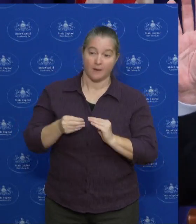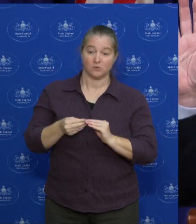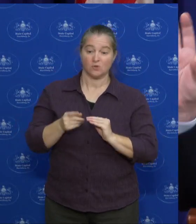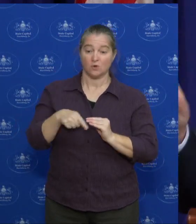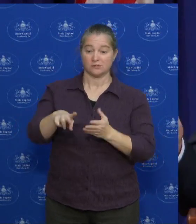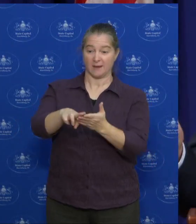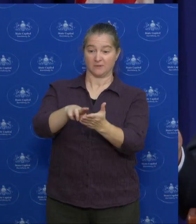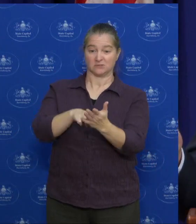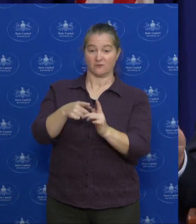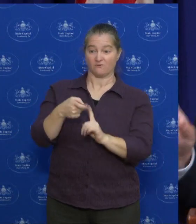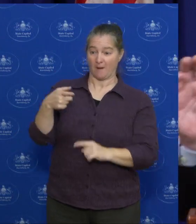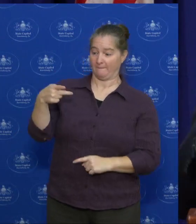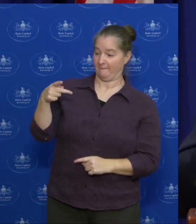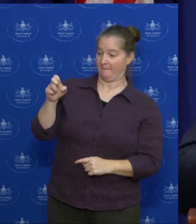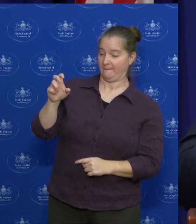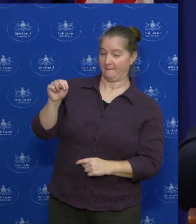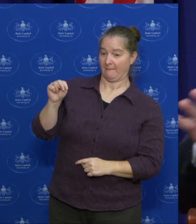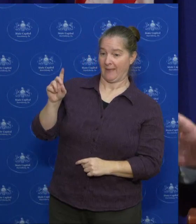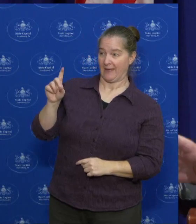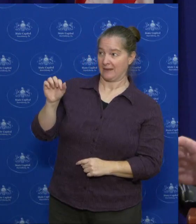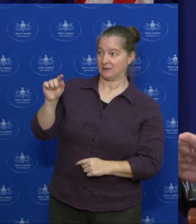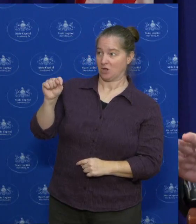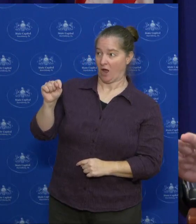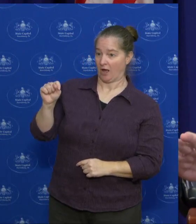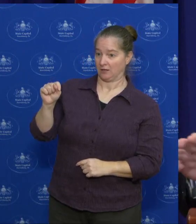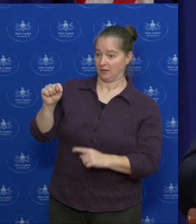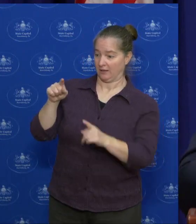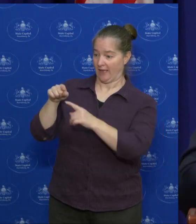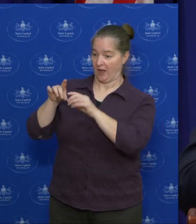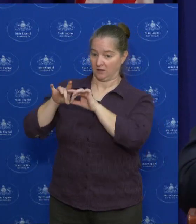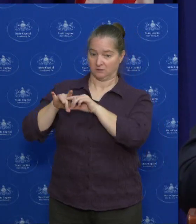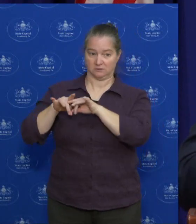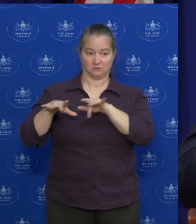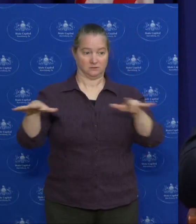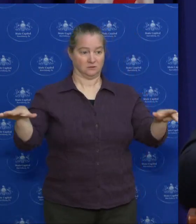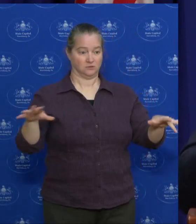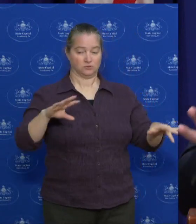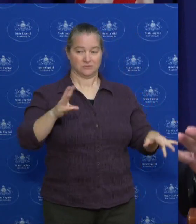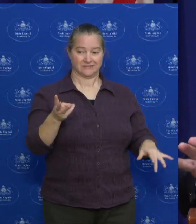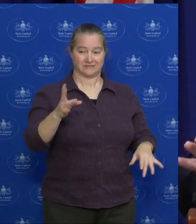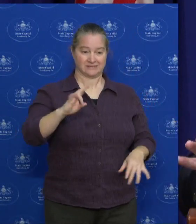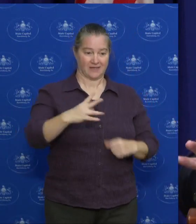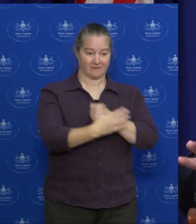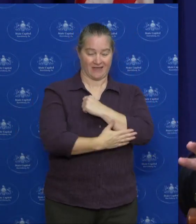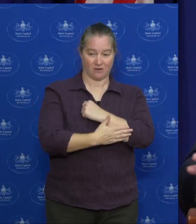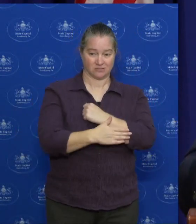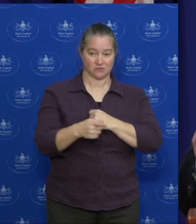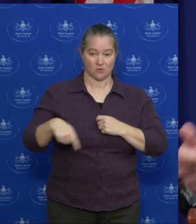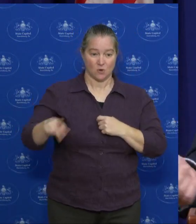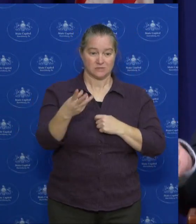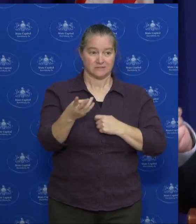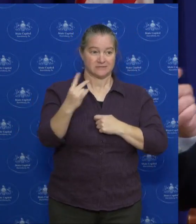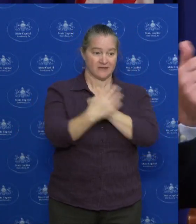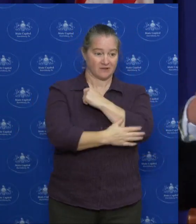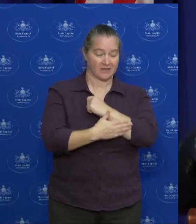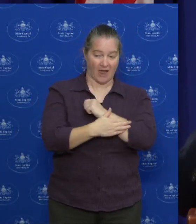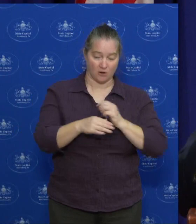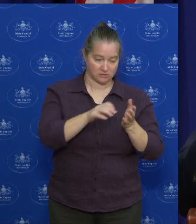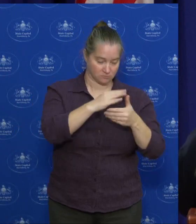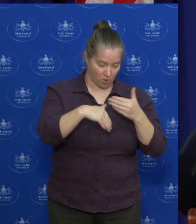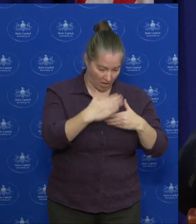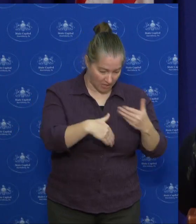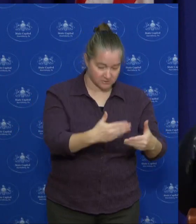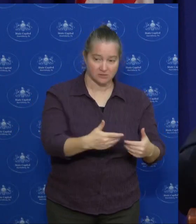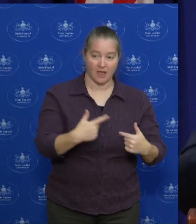come from PennDOT out to 67 counties, get processed by 67 counties, and then for us to